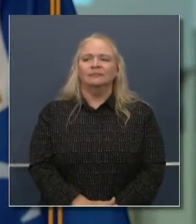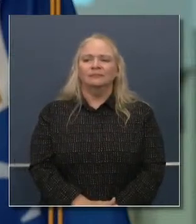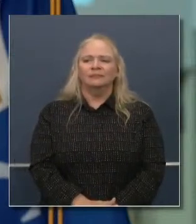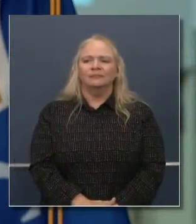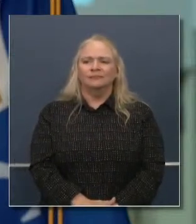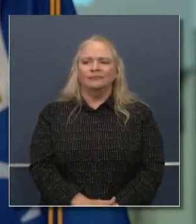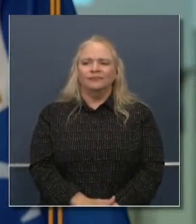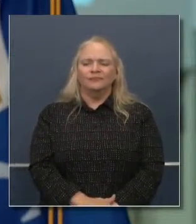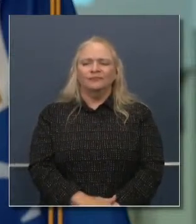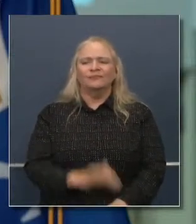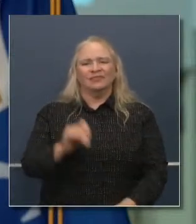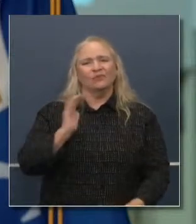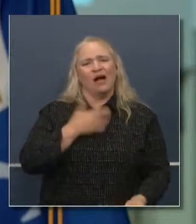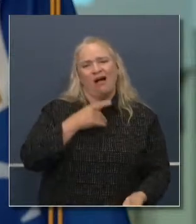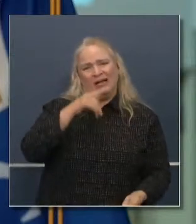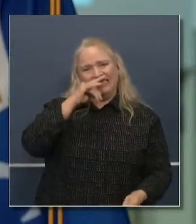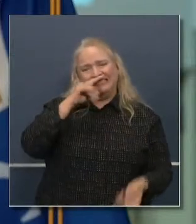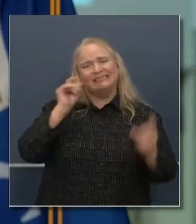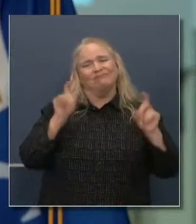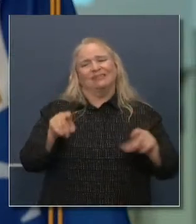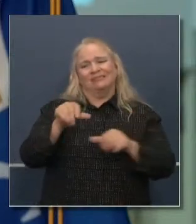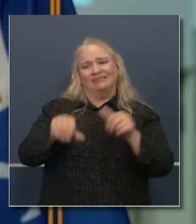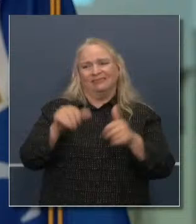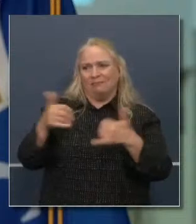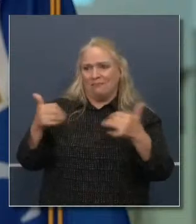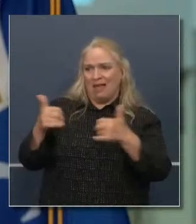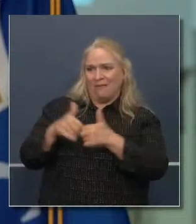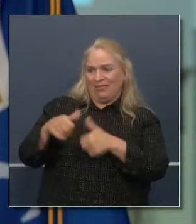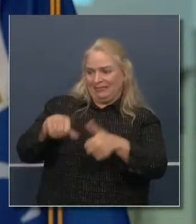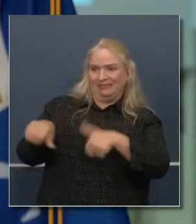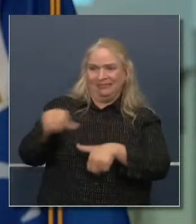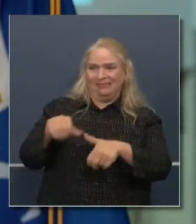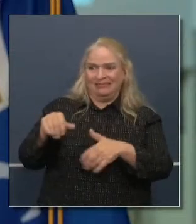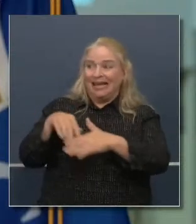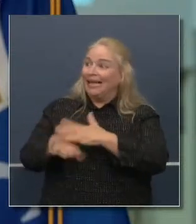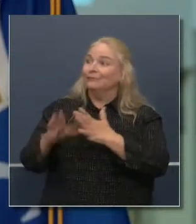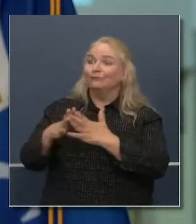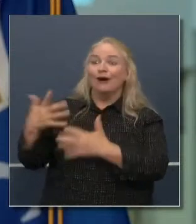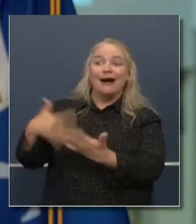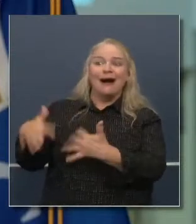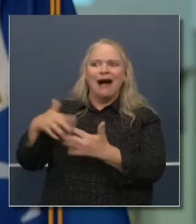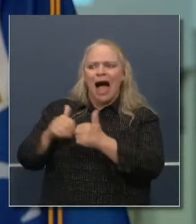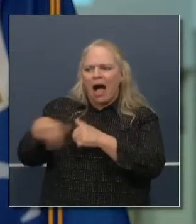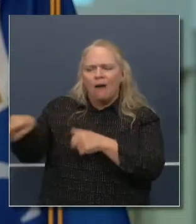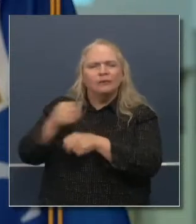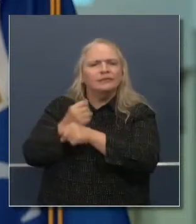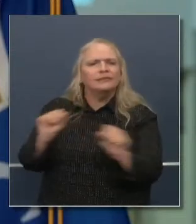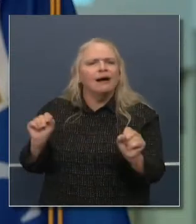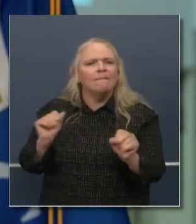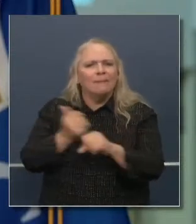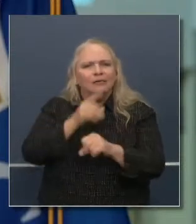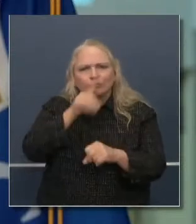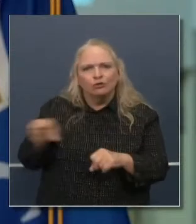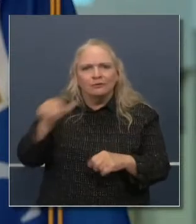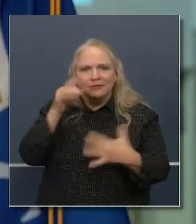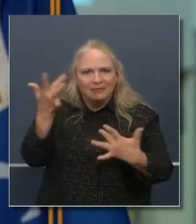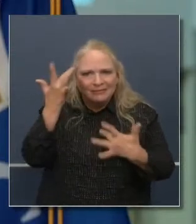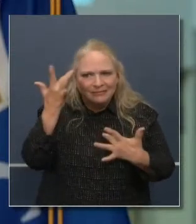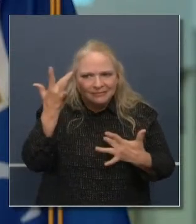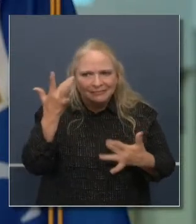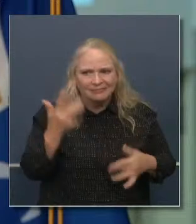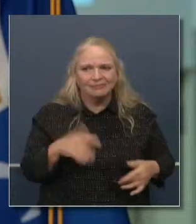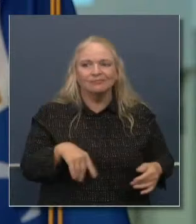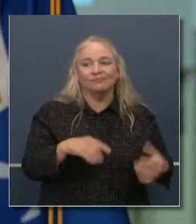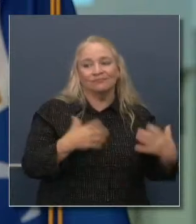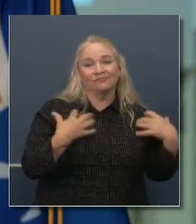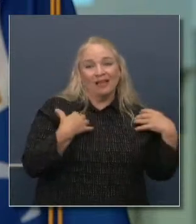kids when they're physically present in the schools. Again, I'll remind you, two things are non-negotiable: our children's health and